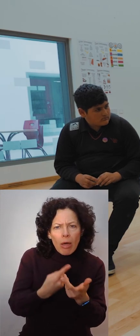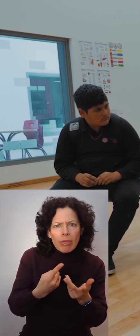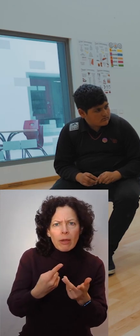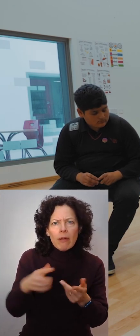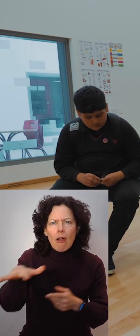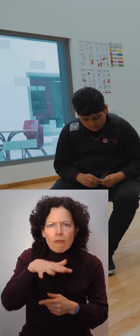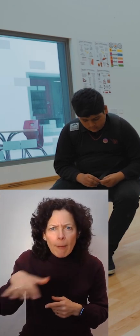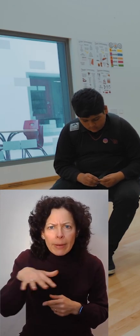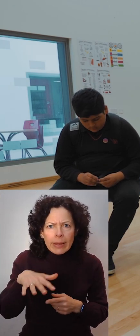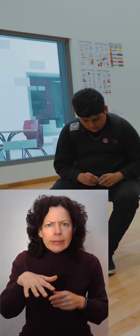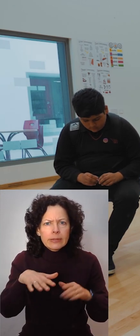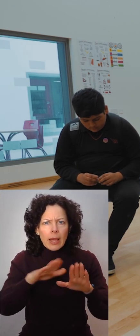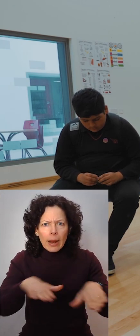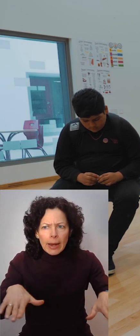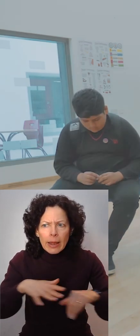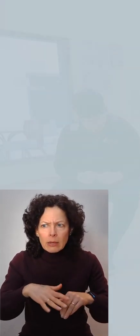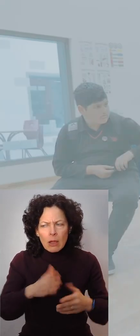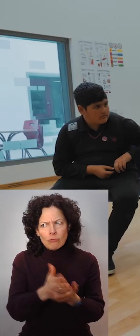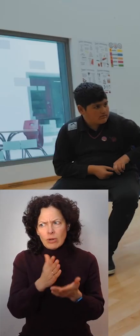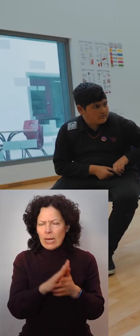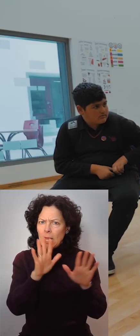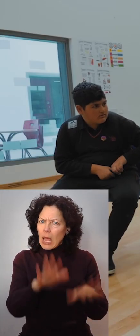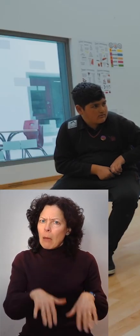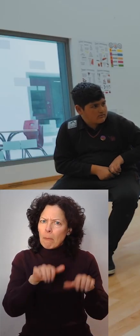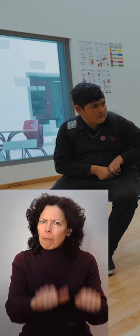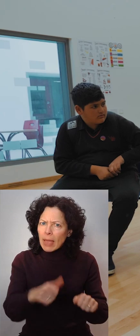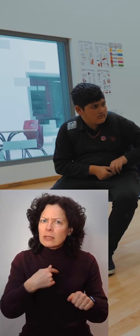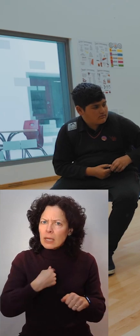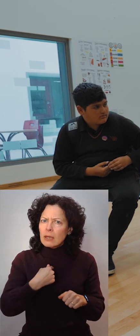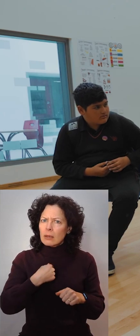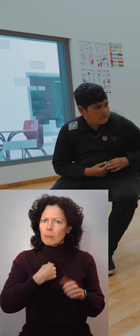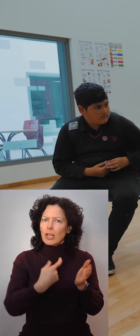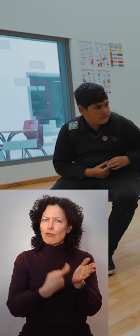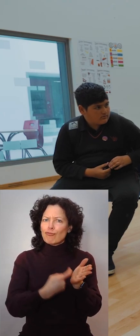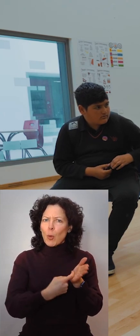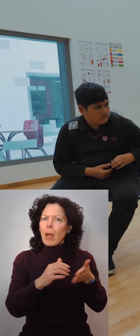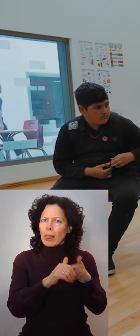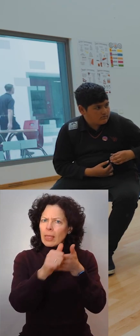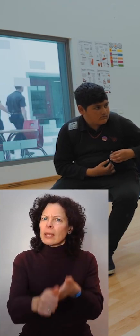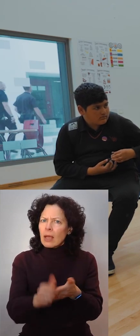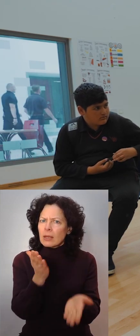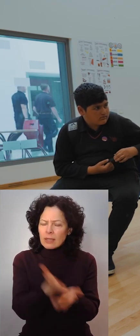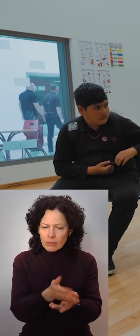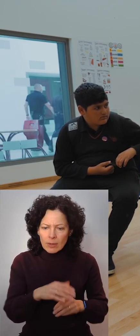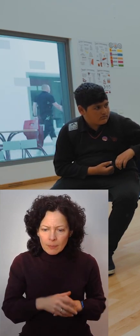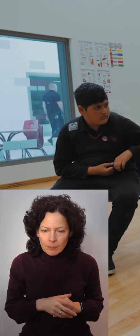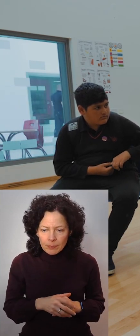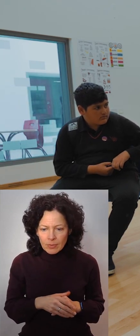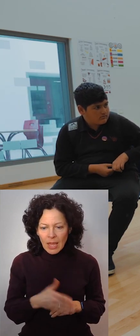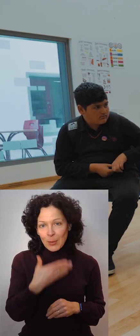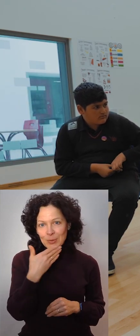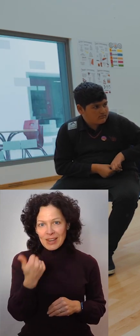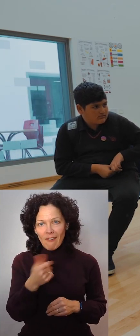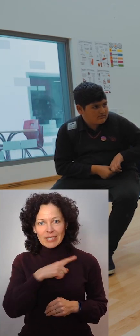It is a blessing to be a Roma leader. It was nice because we get to hear a band, we ate